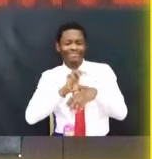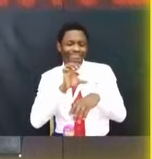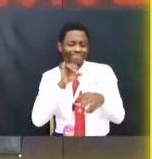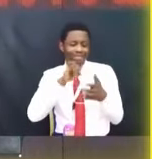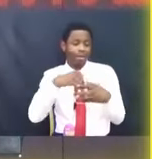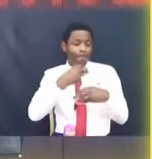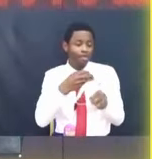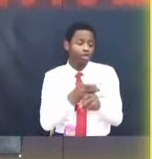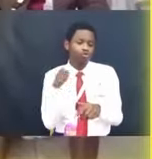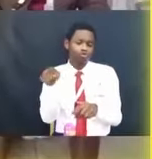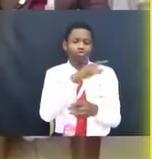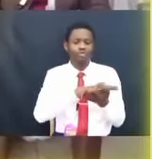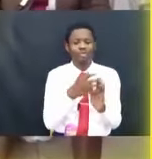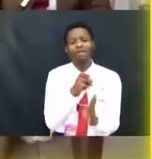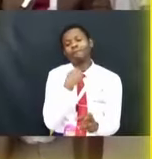a minister.